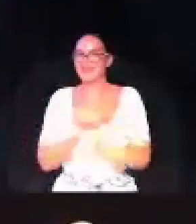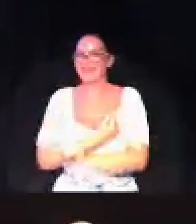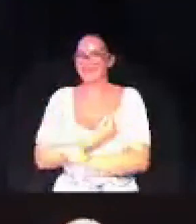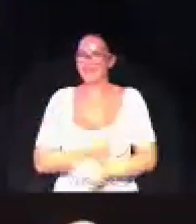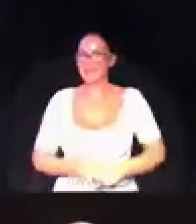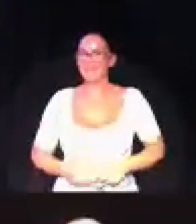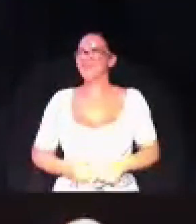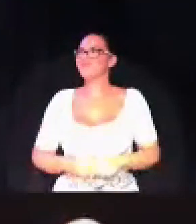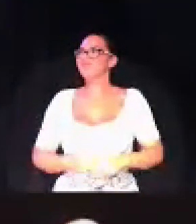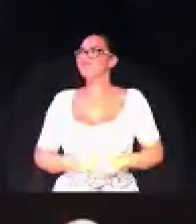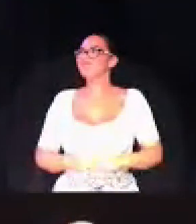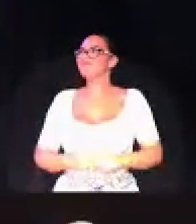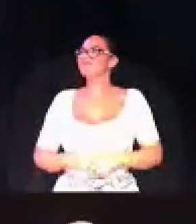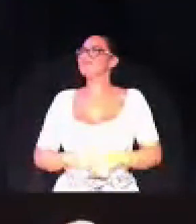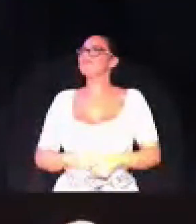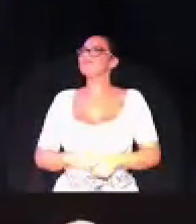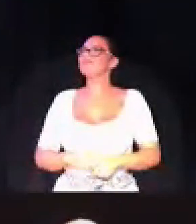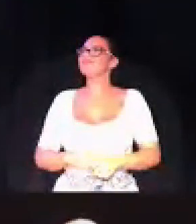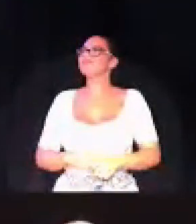So